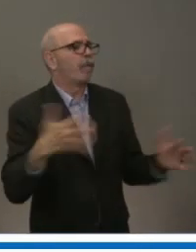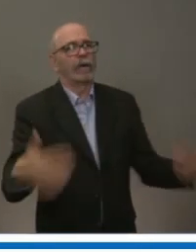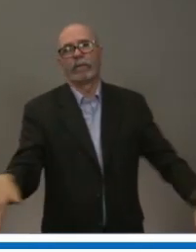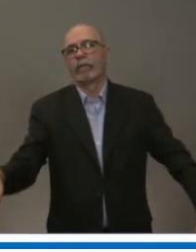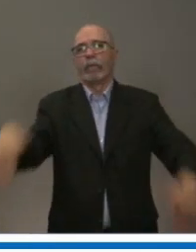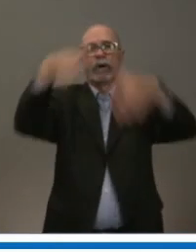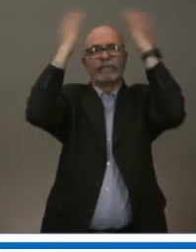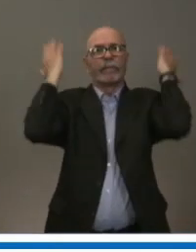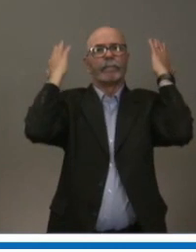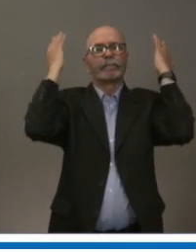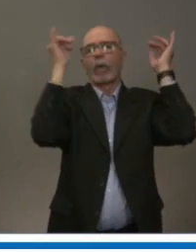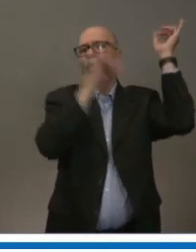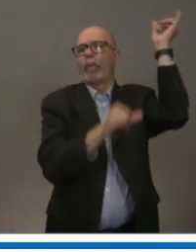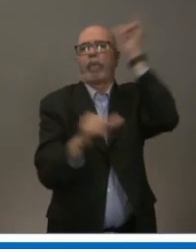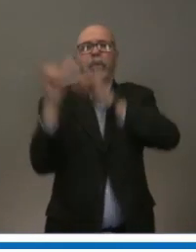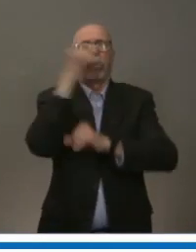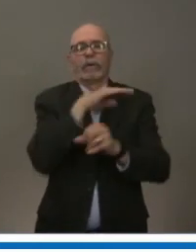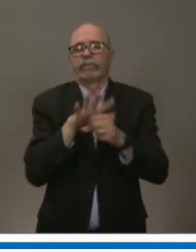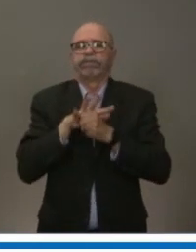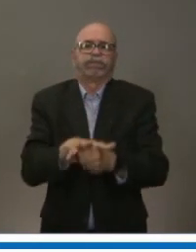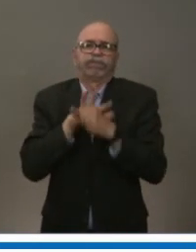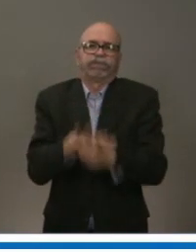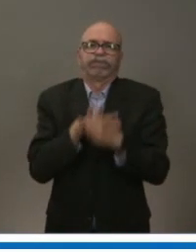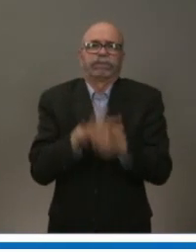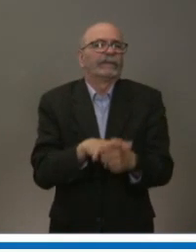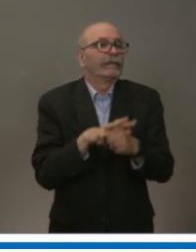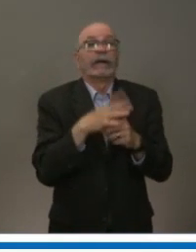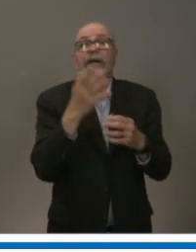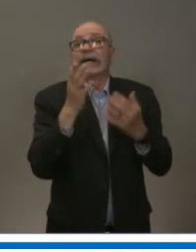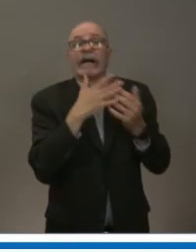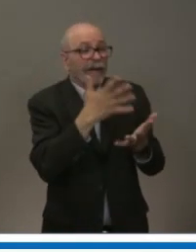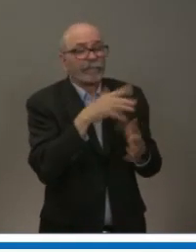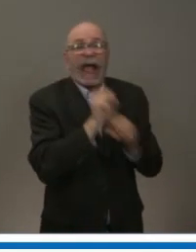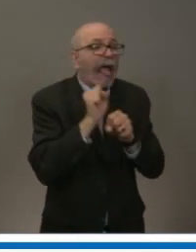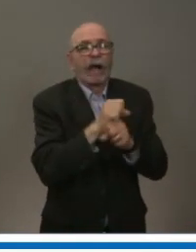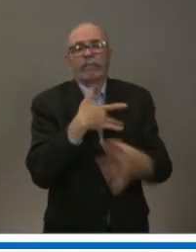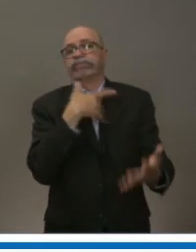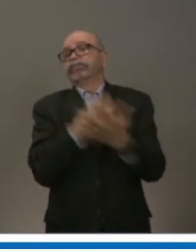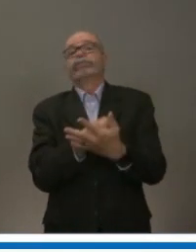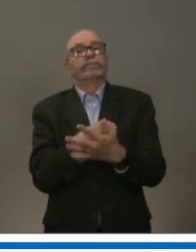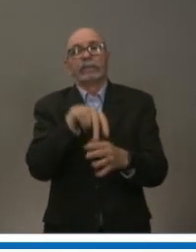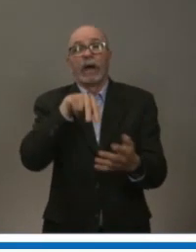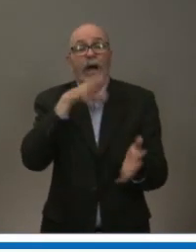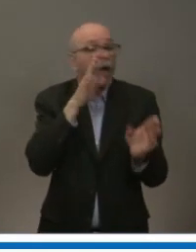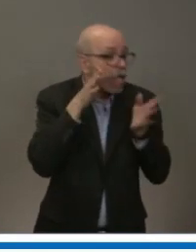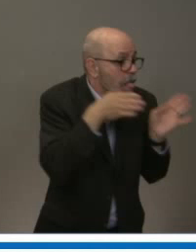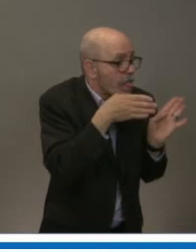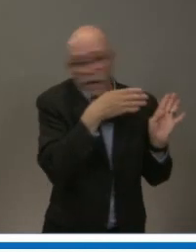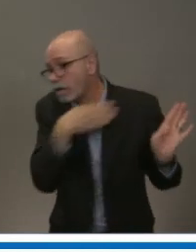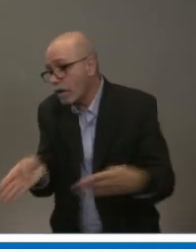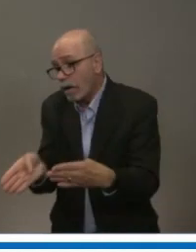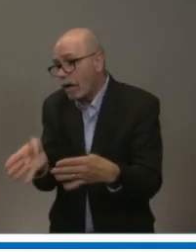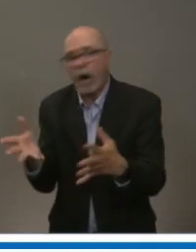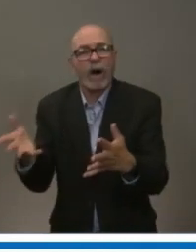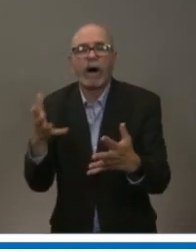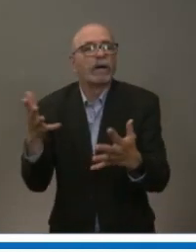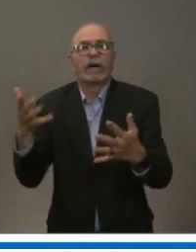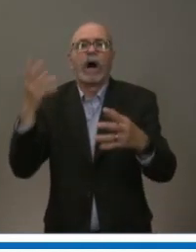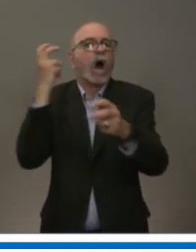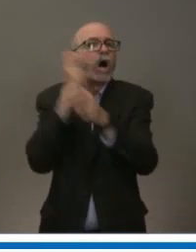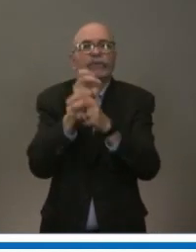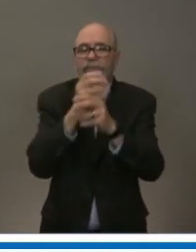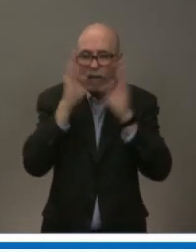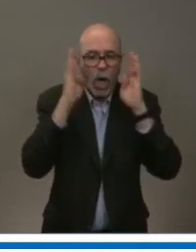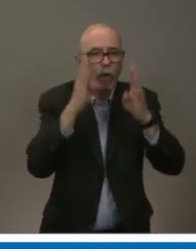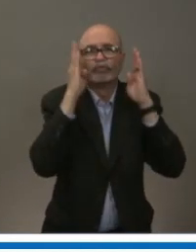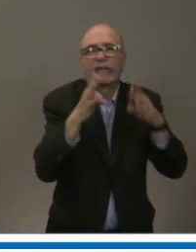be able to be managed by the healthcare system, and then we would have deaths occurring from that. recognizing that there are